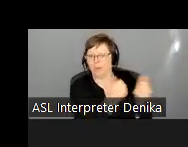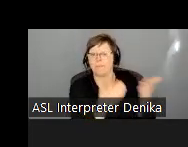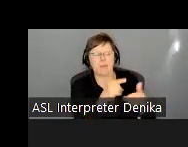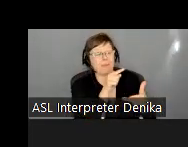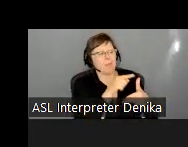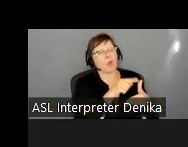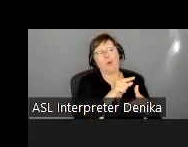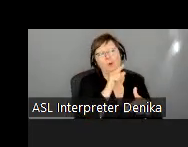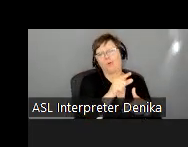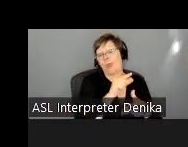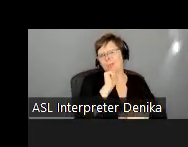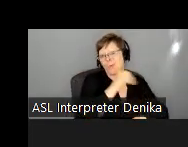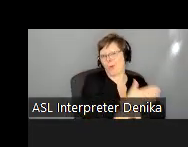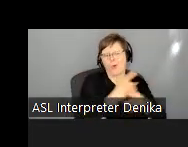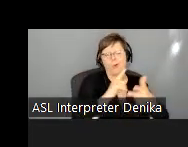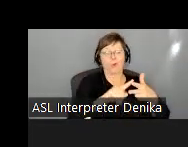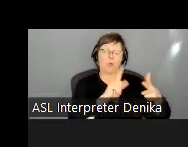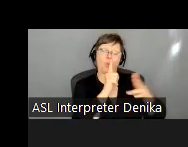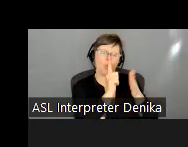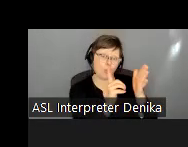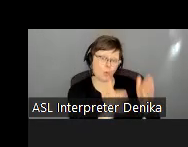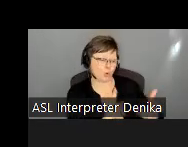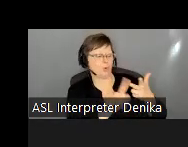well as, oh, here's the lawyer or the police officer.